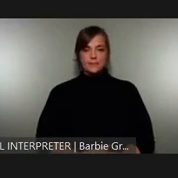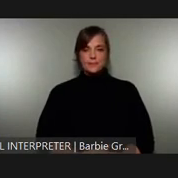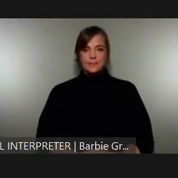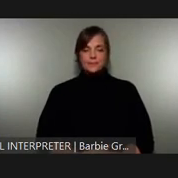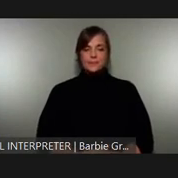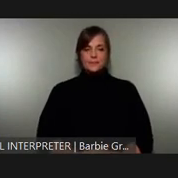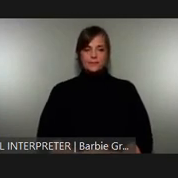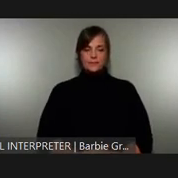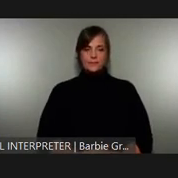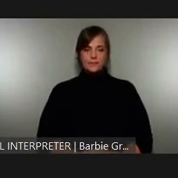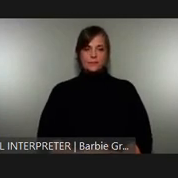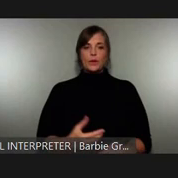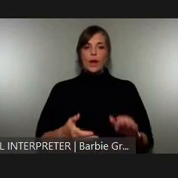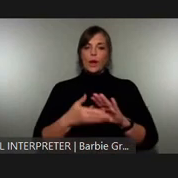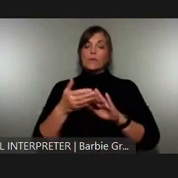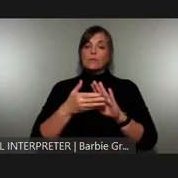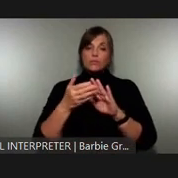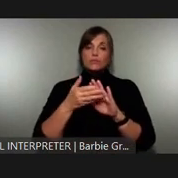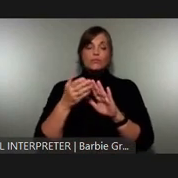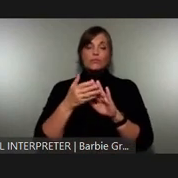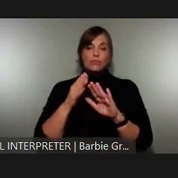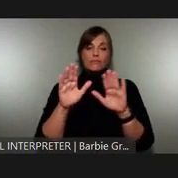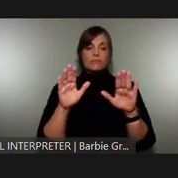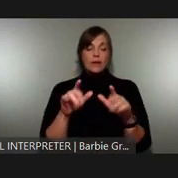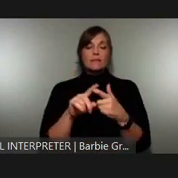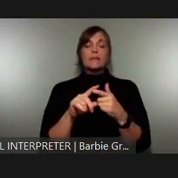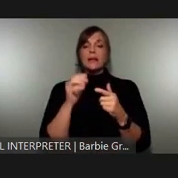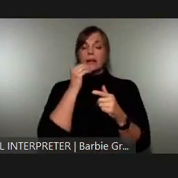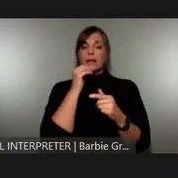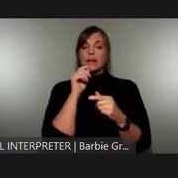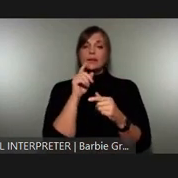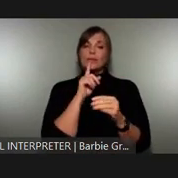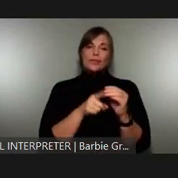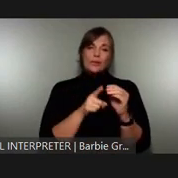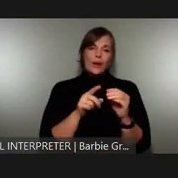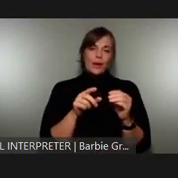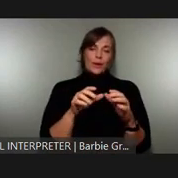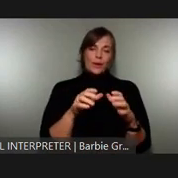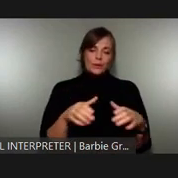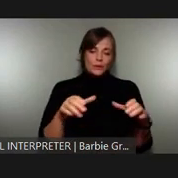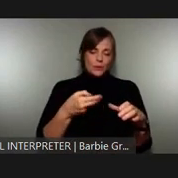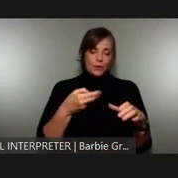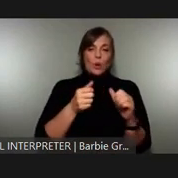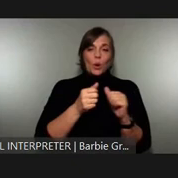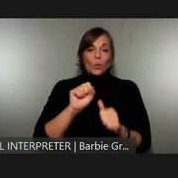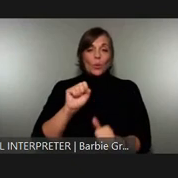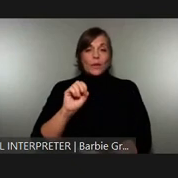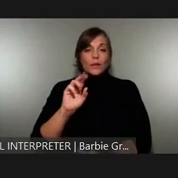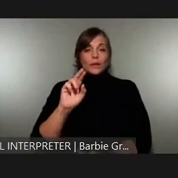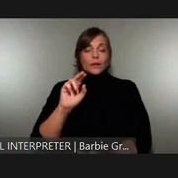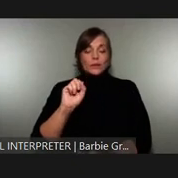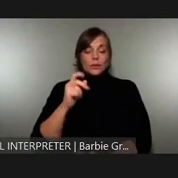plan, eating tomato soup with a spoon to make sure we're doing the right work to be able to deliver